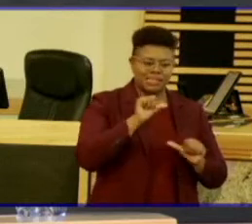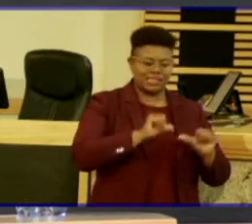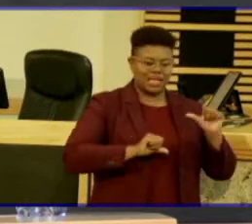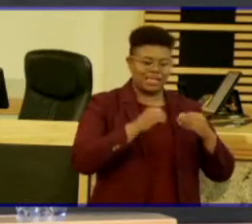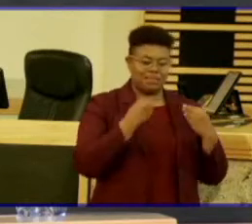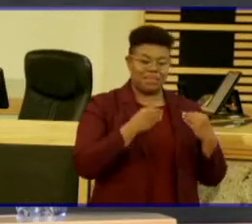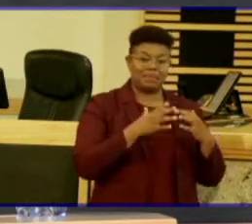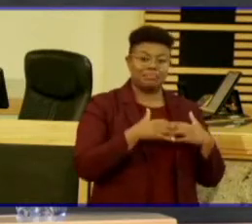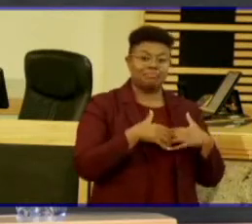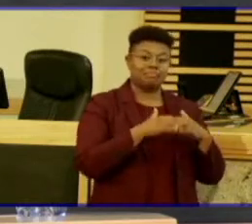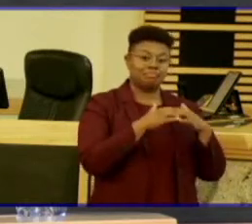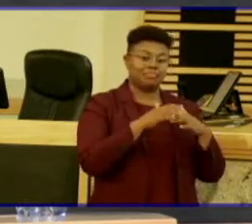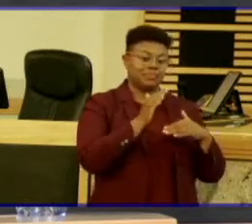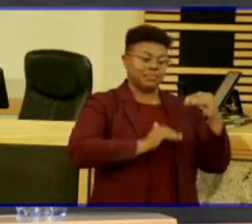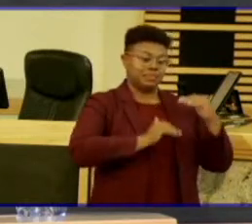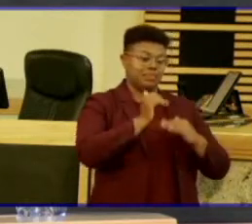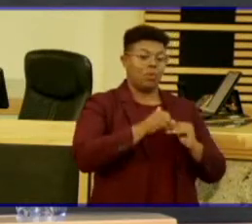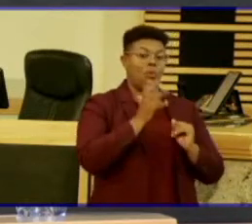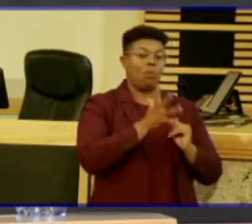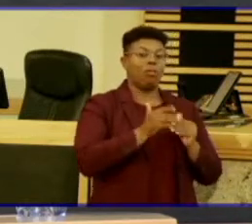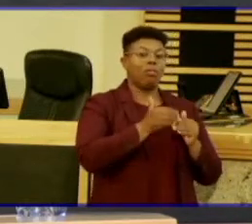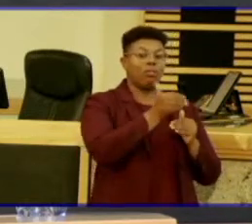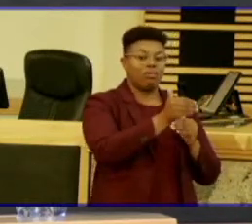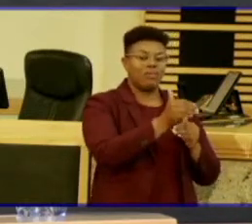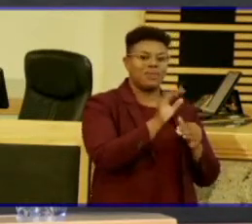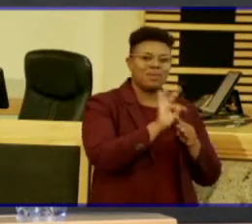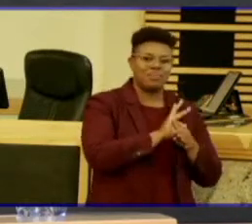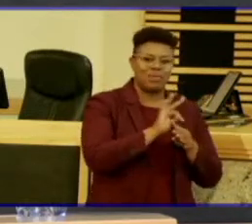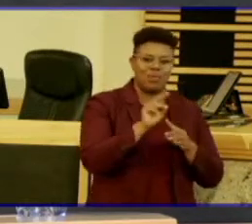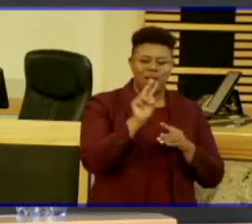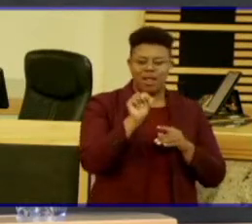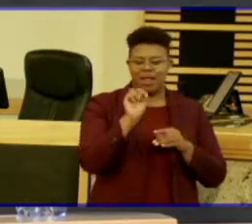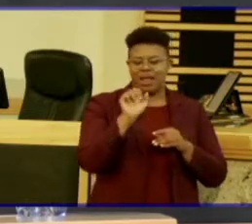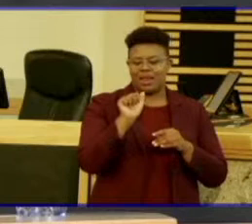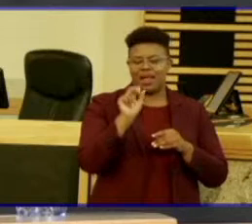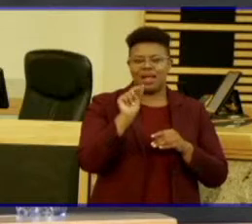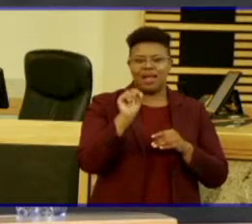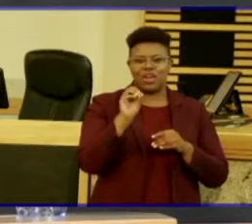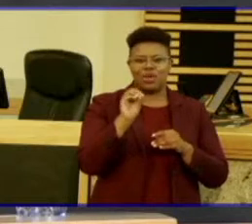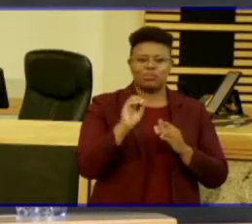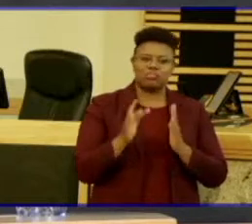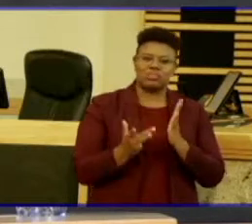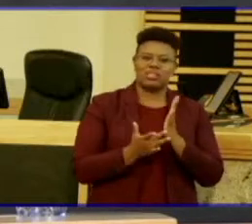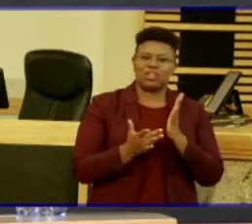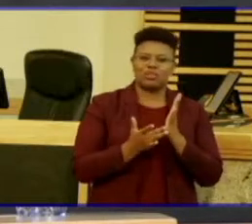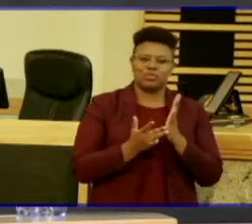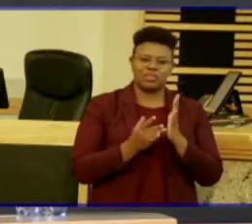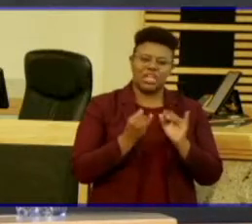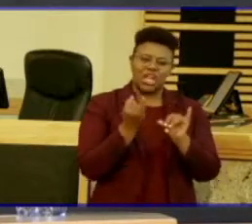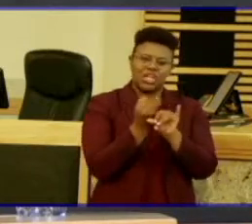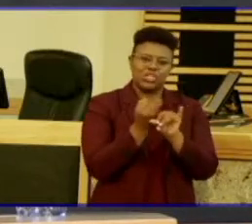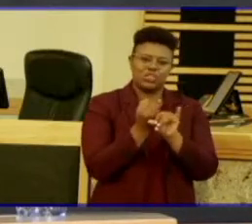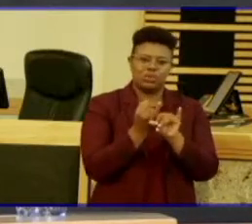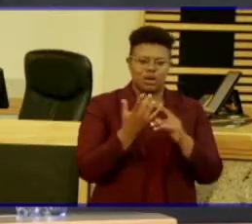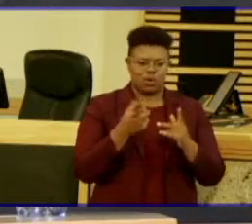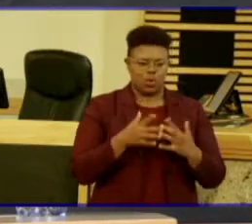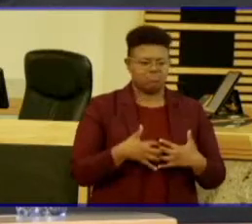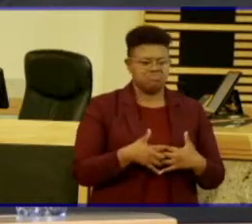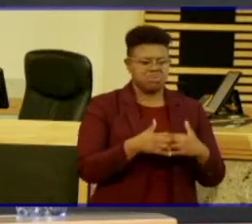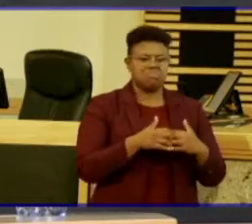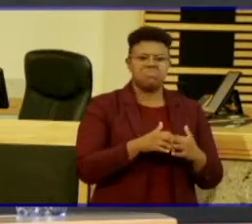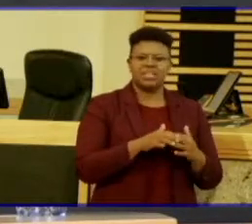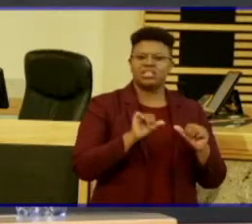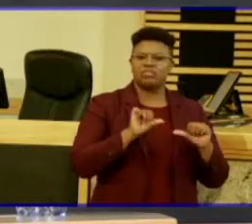also planning to build an innovation and nanotechnology institute to house the exceptional and cutting-edge research